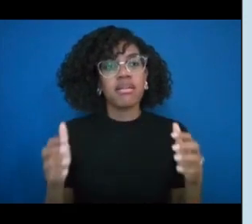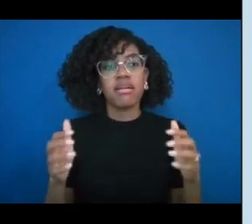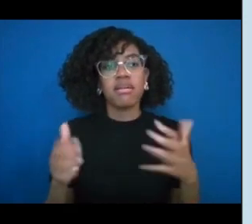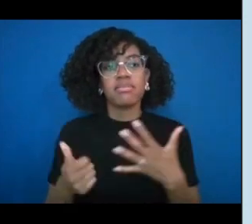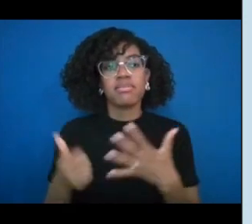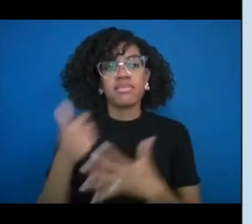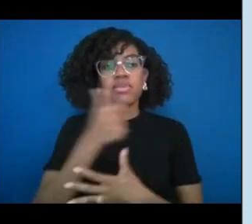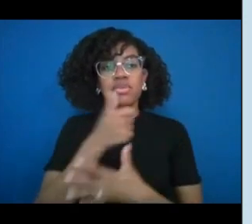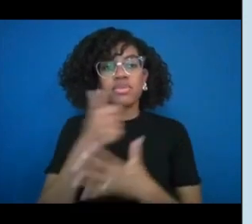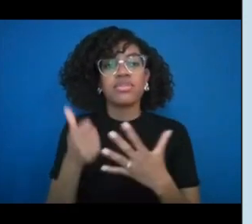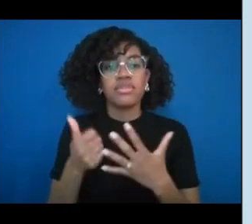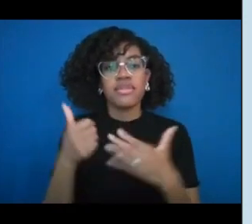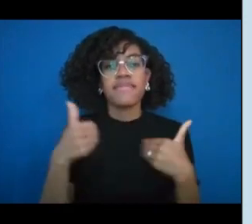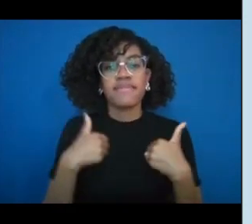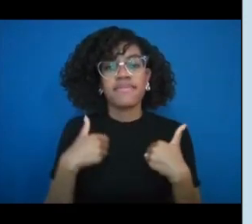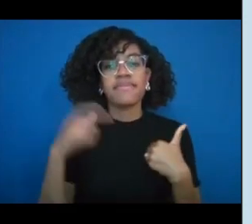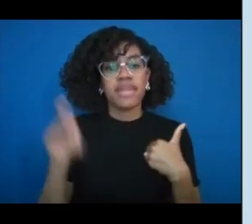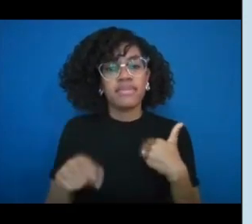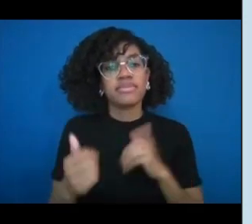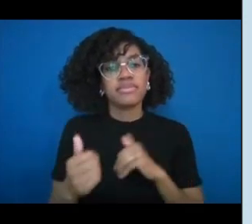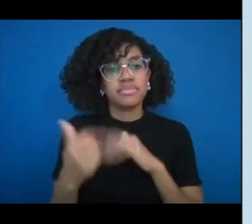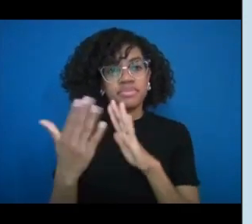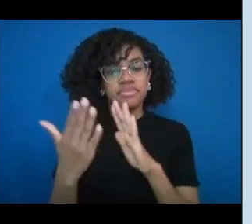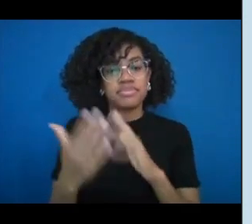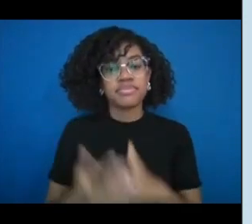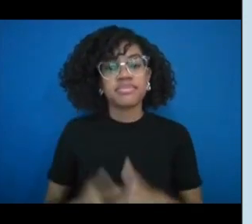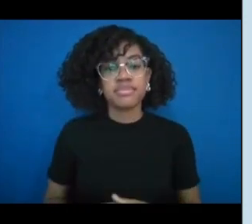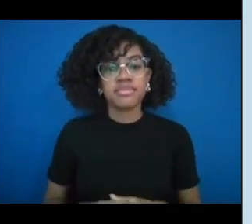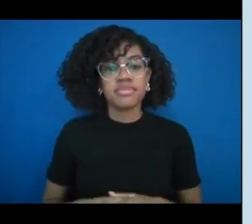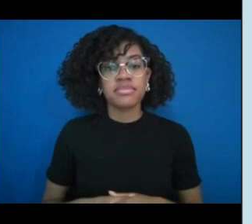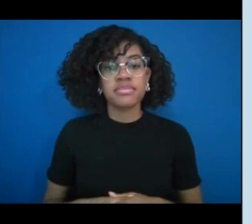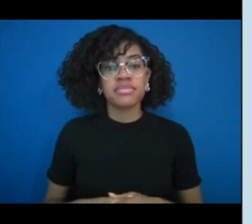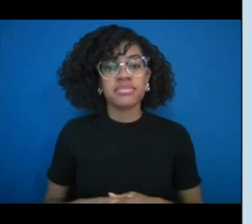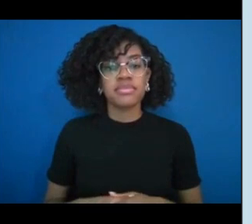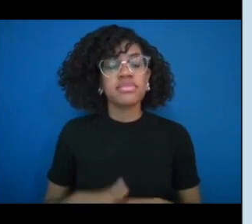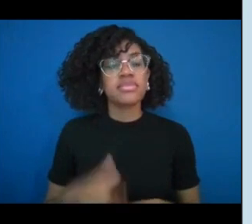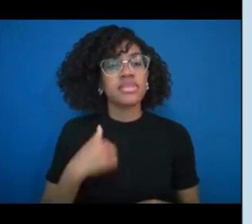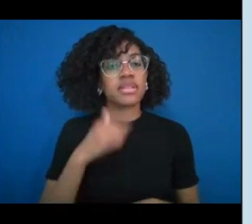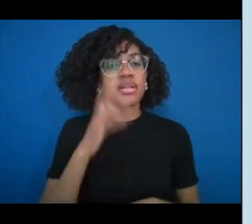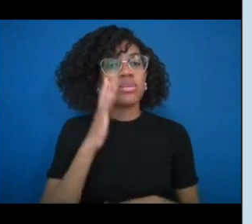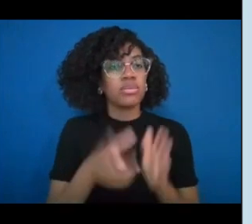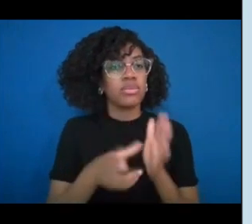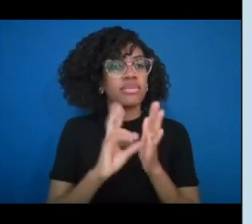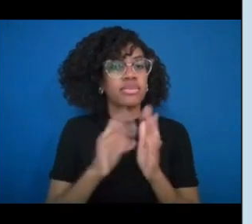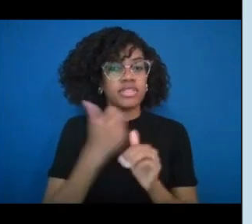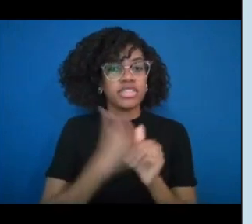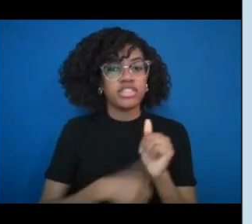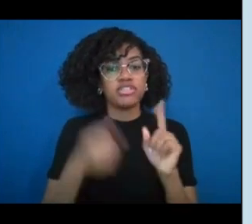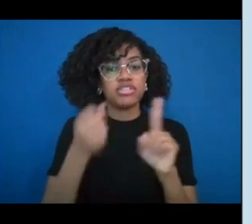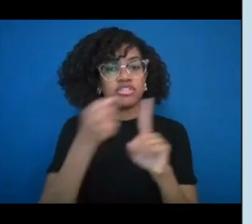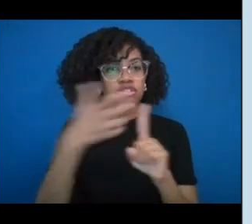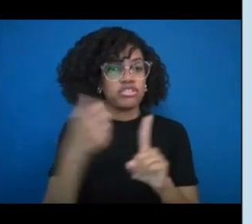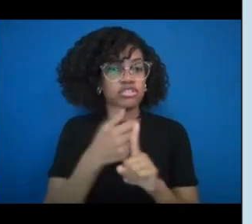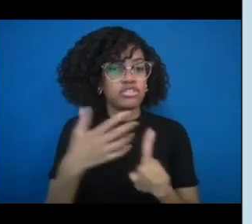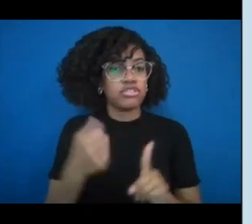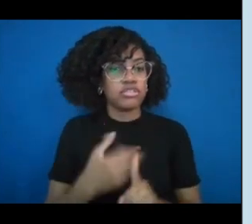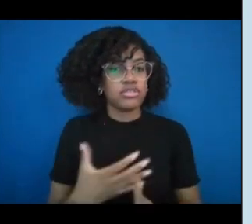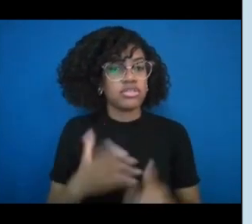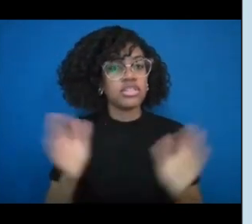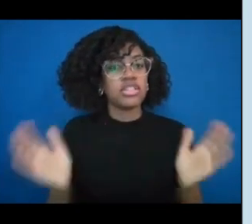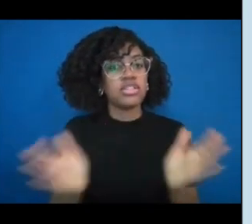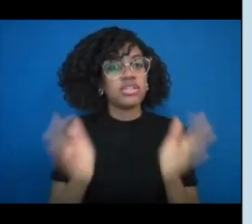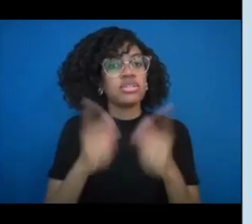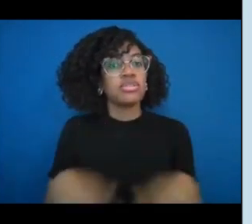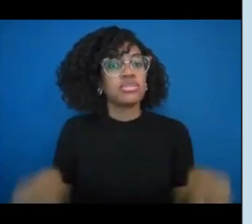priorities that must be addressed. I will go through them and encourage you to